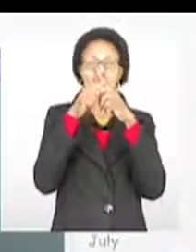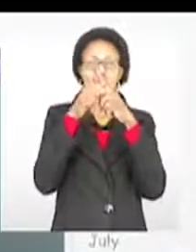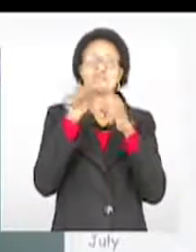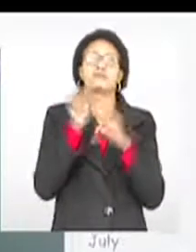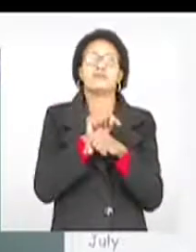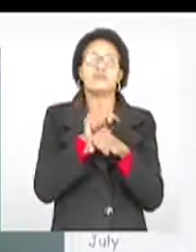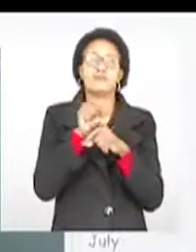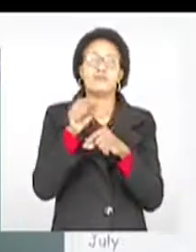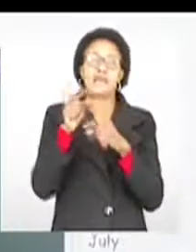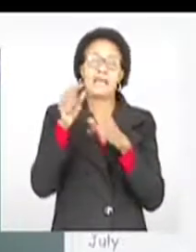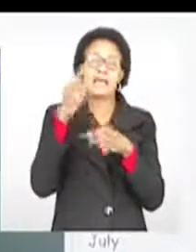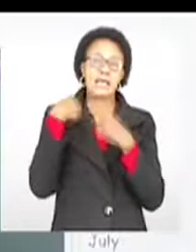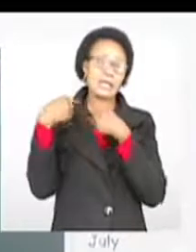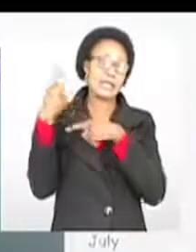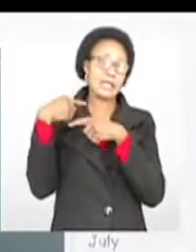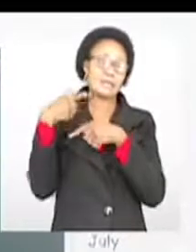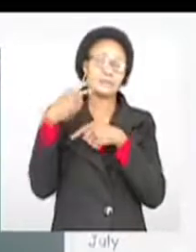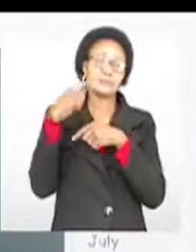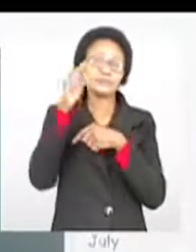again.